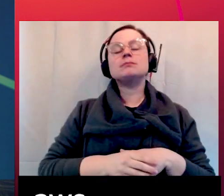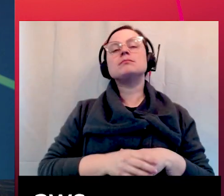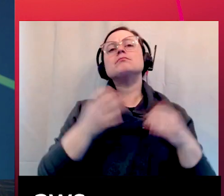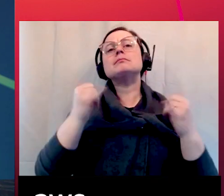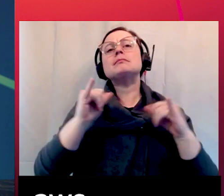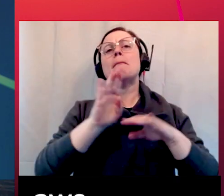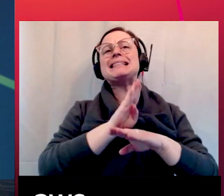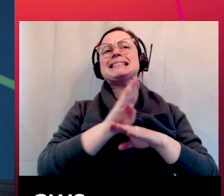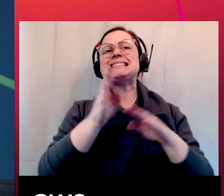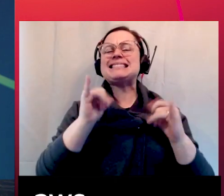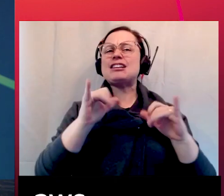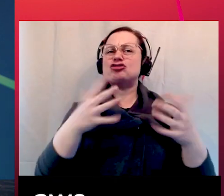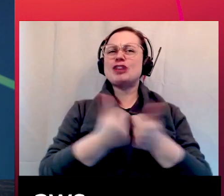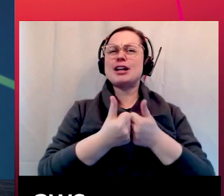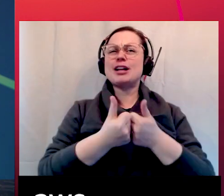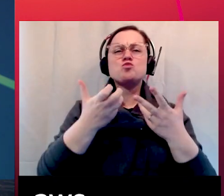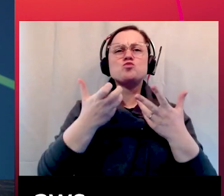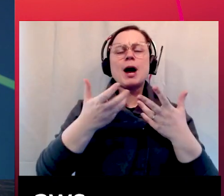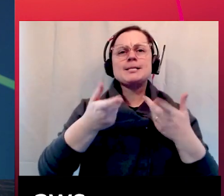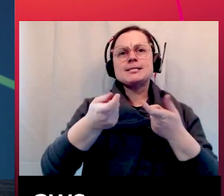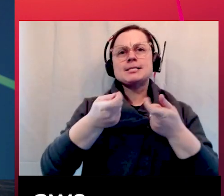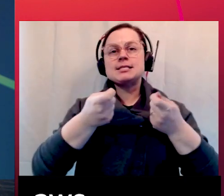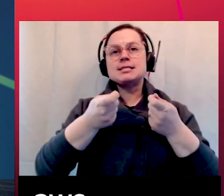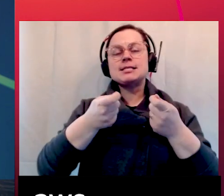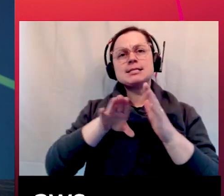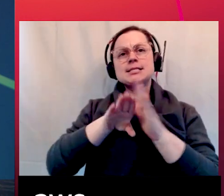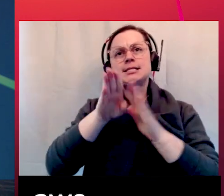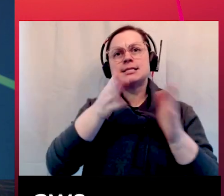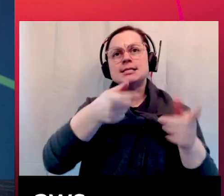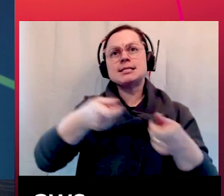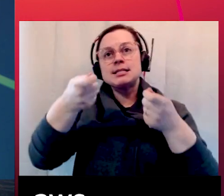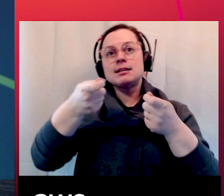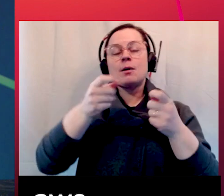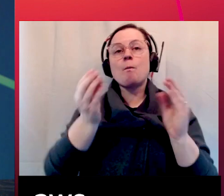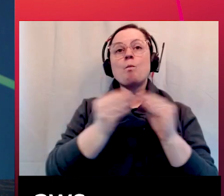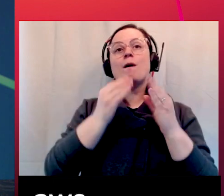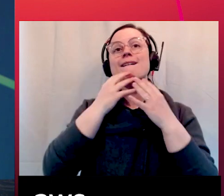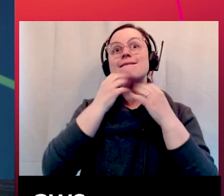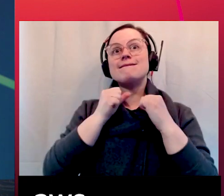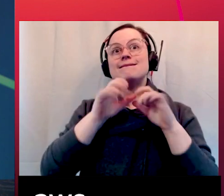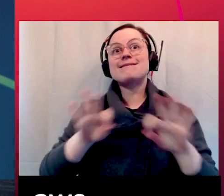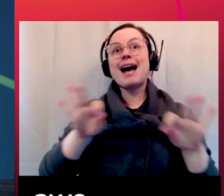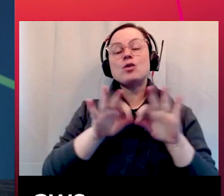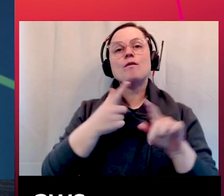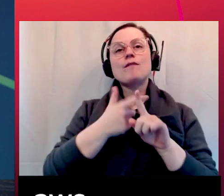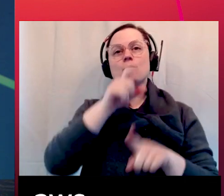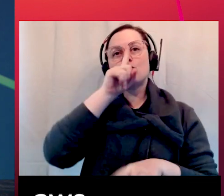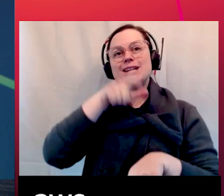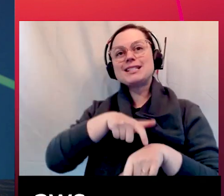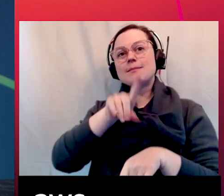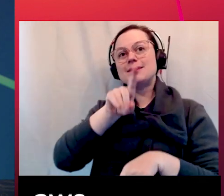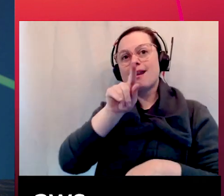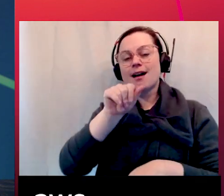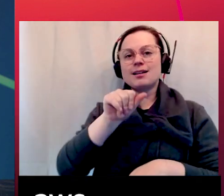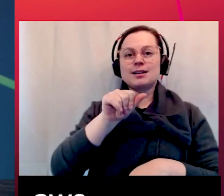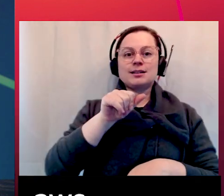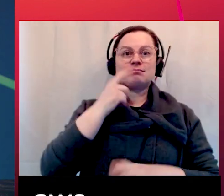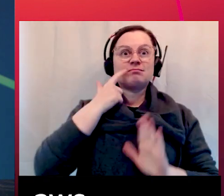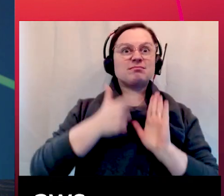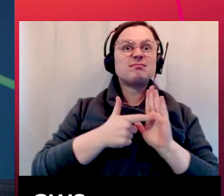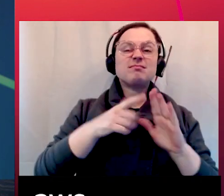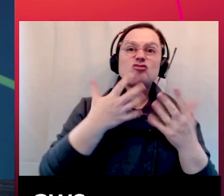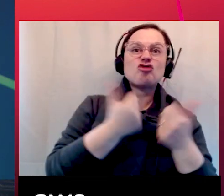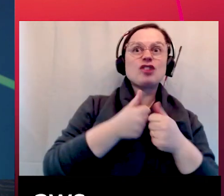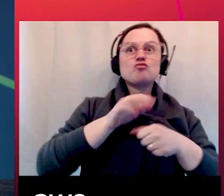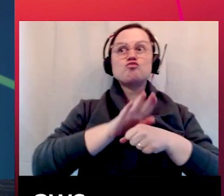really harness and drive value from that real-time data. And if you look at the challenges and the pressures on organizations, on the one hand,